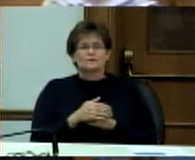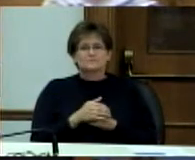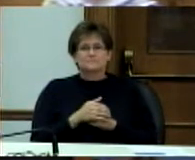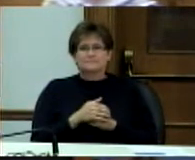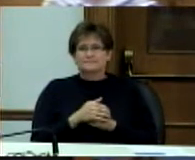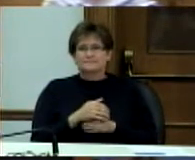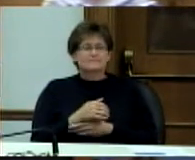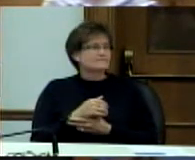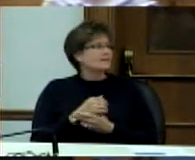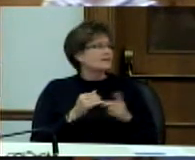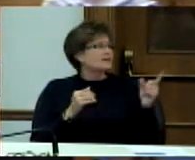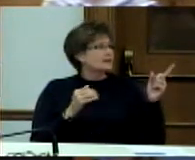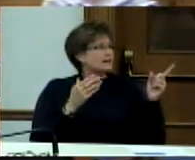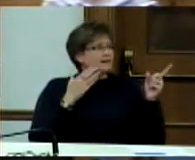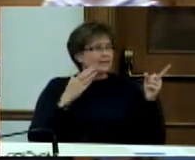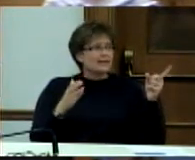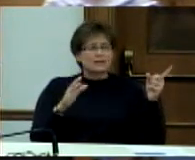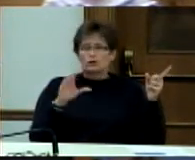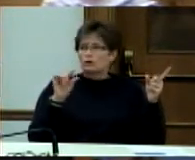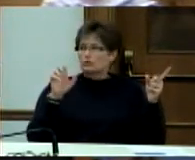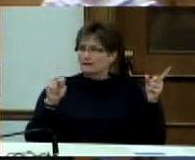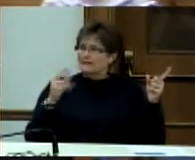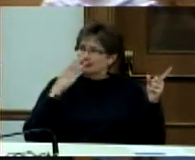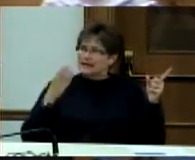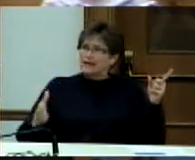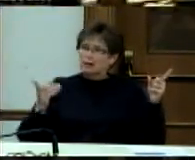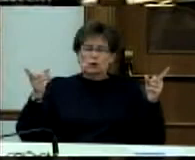you. Thank you, Connie.